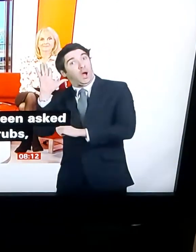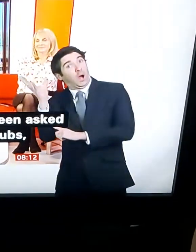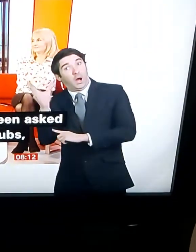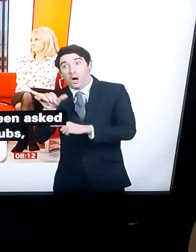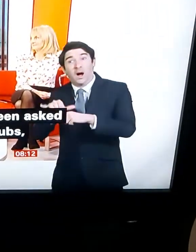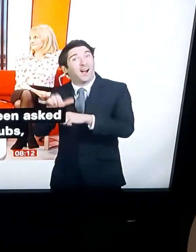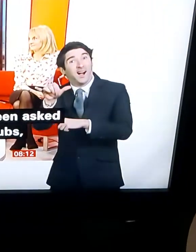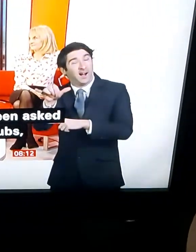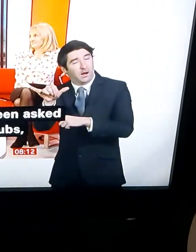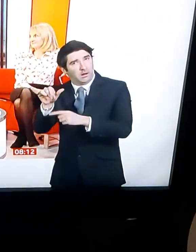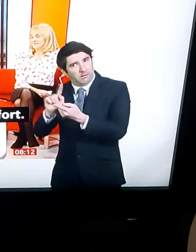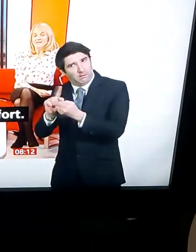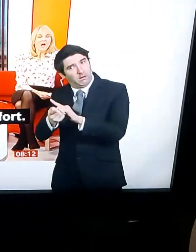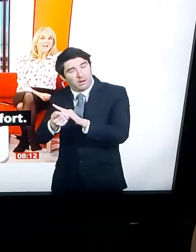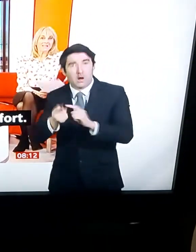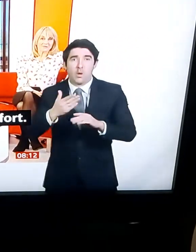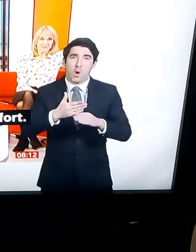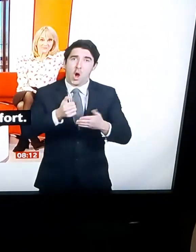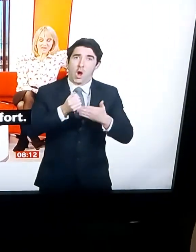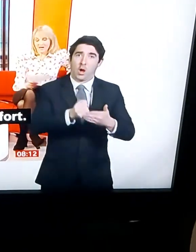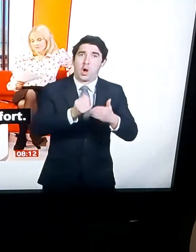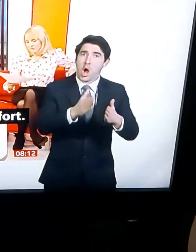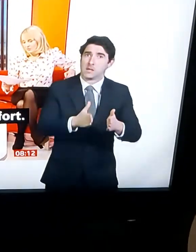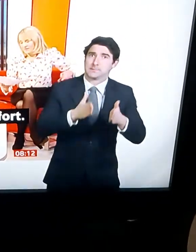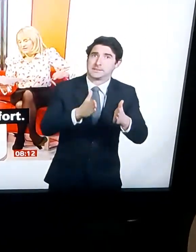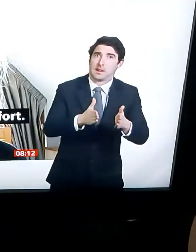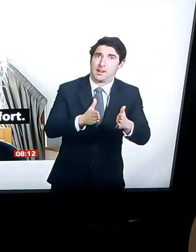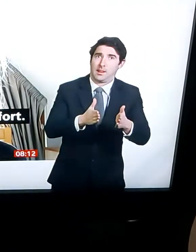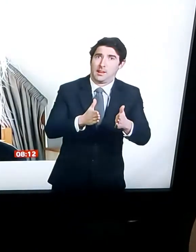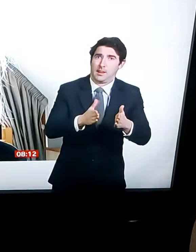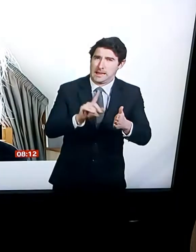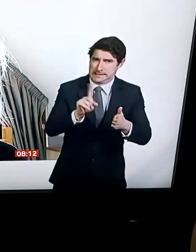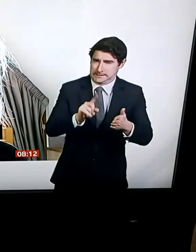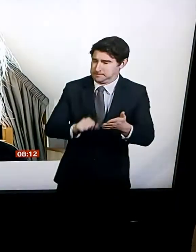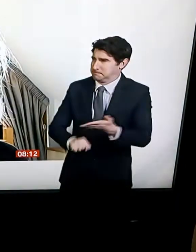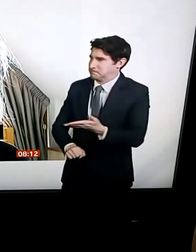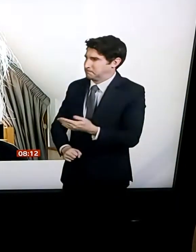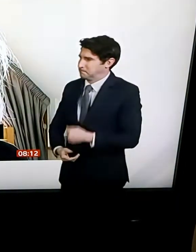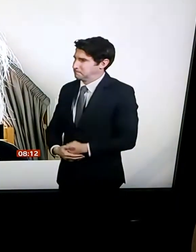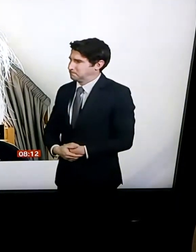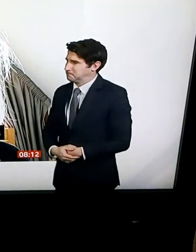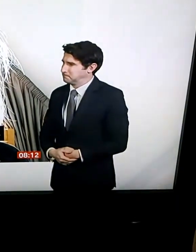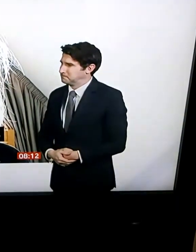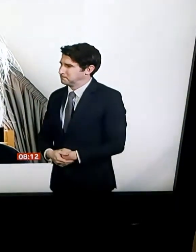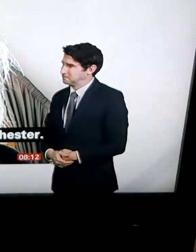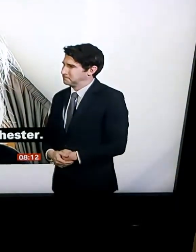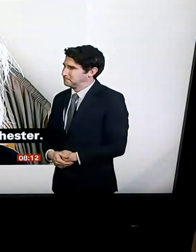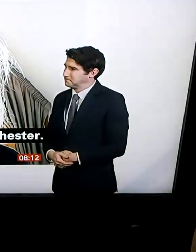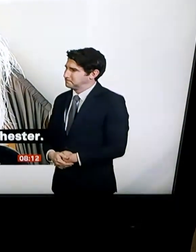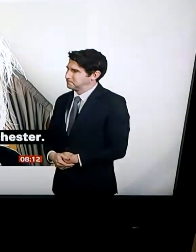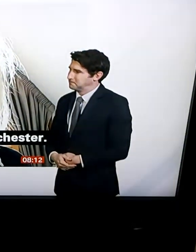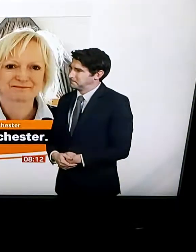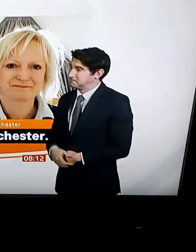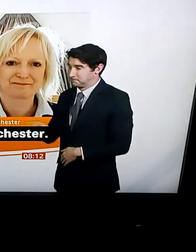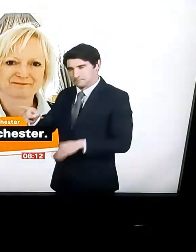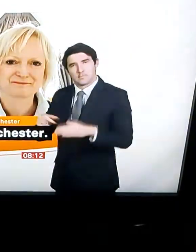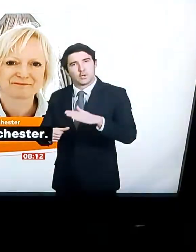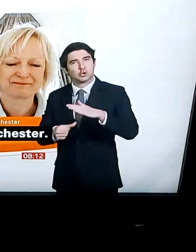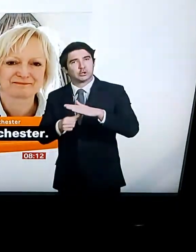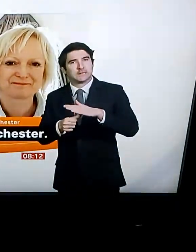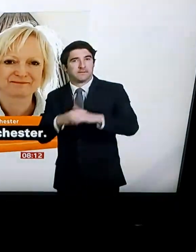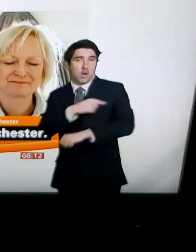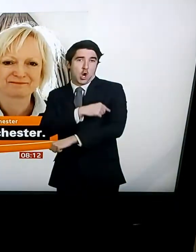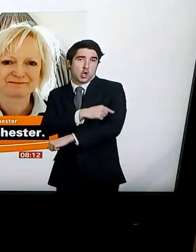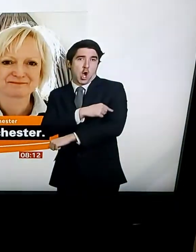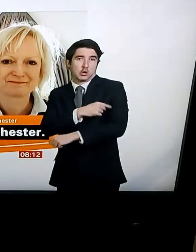scrubs and join the volunteer effort. Let's find out more about that right now. We are joined by England's Chief Nursing Officer, Ruth May, who's